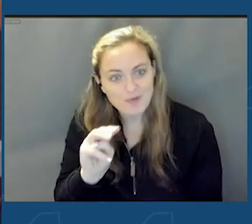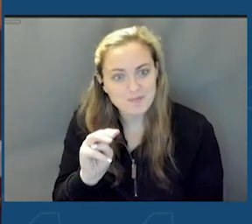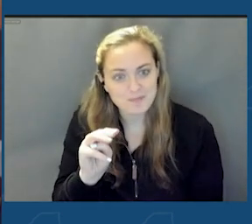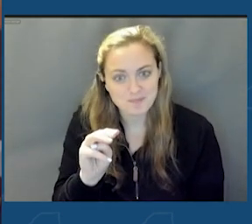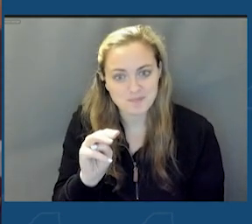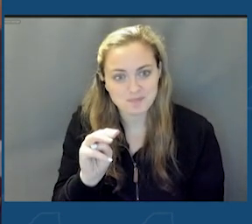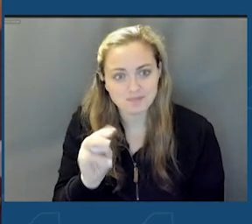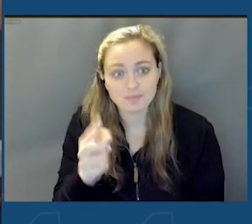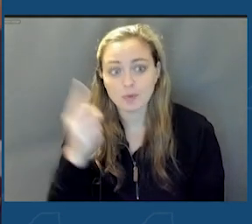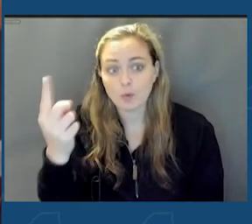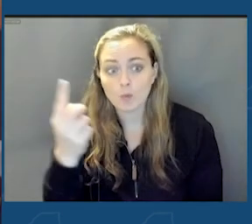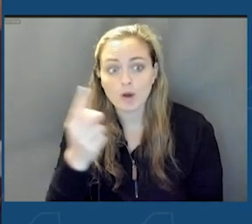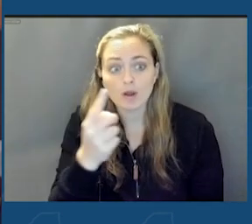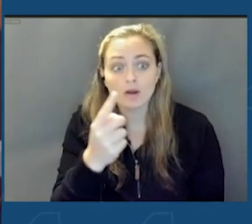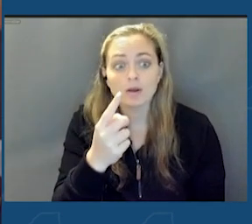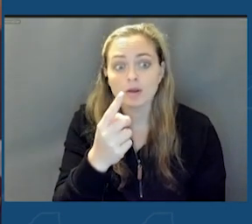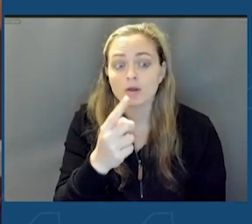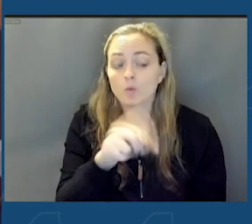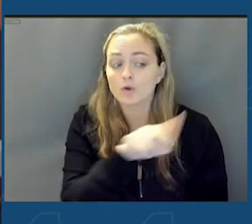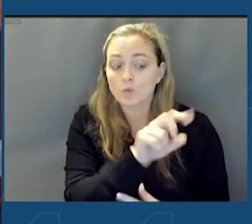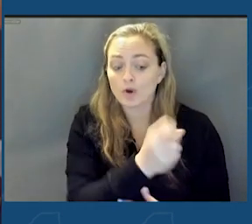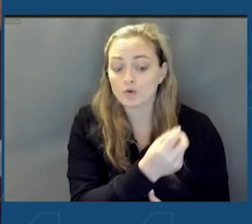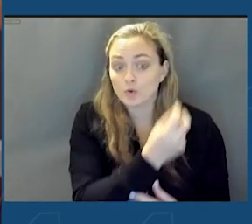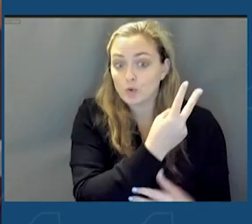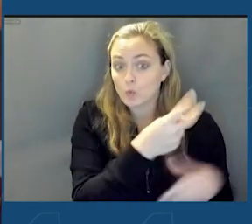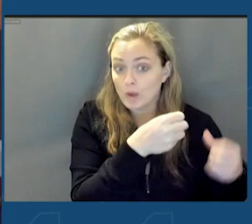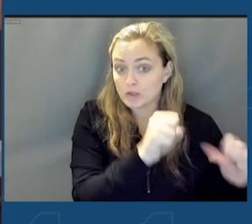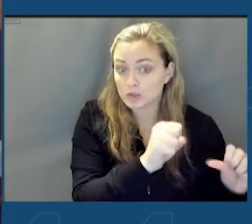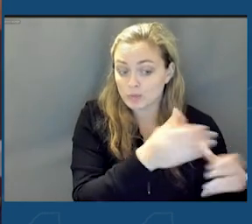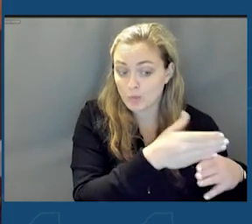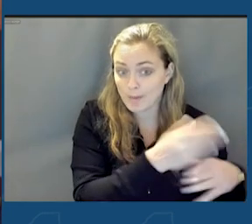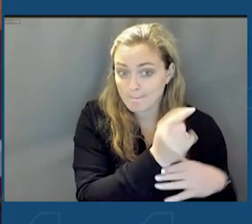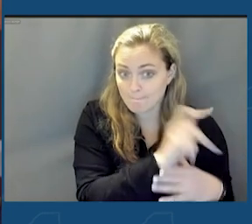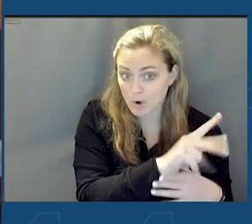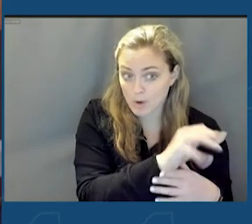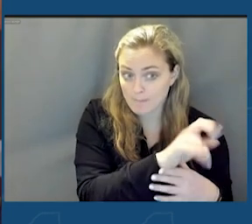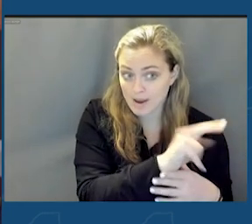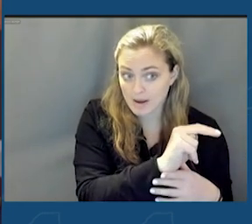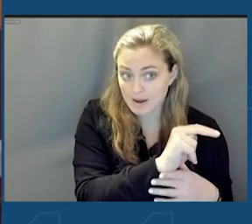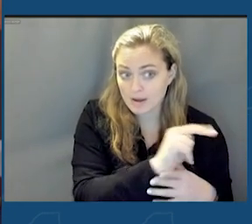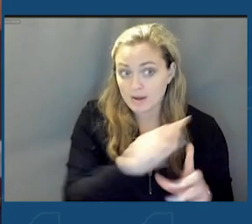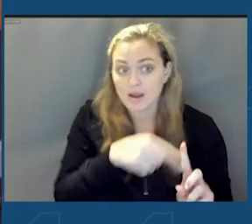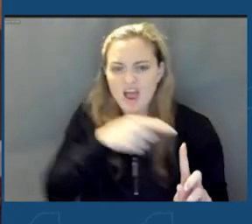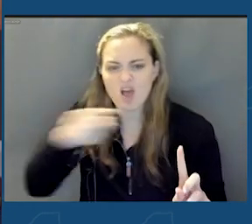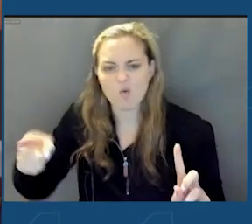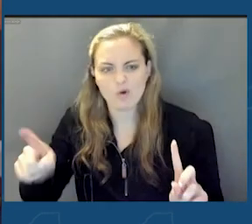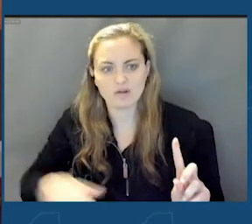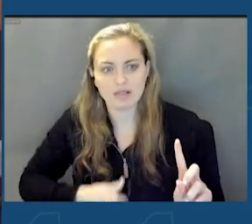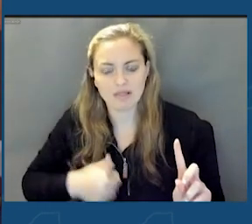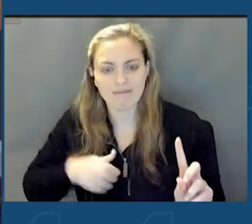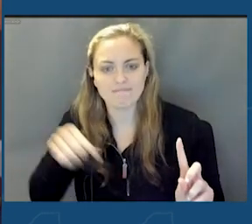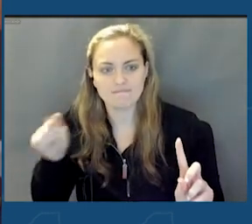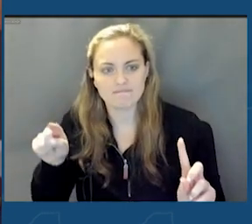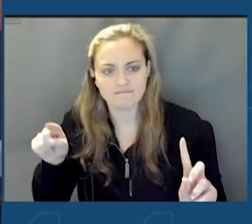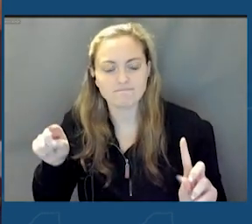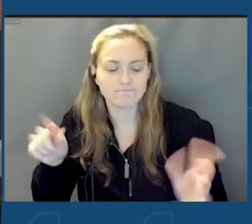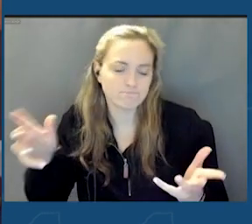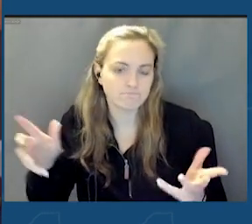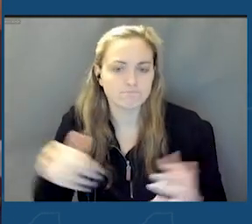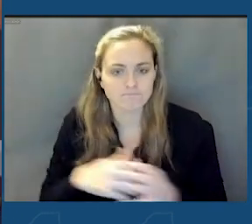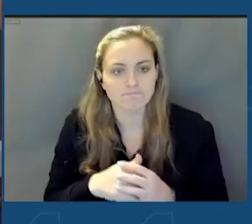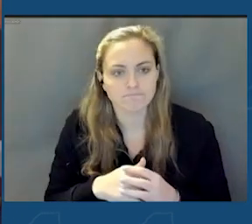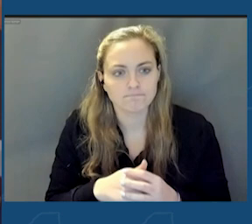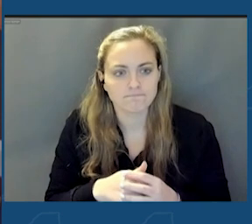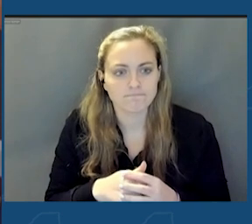One was a bodeguero on 112th Street between Park and Madison, and the other one was a barbero. As you know,